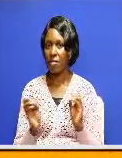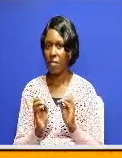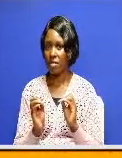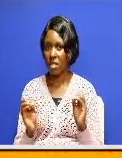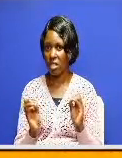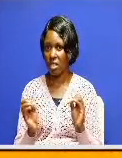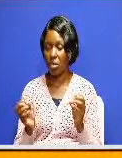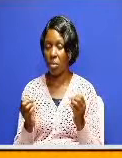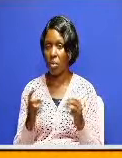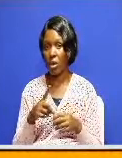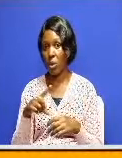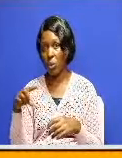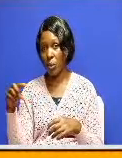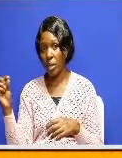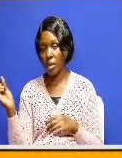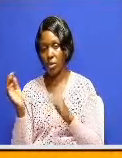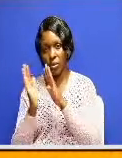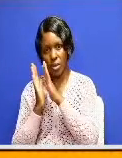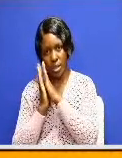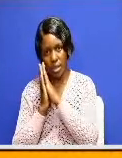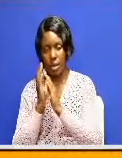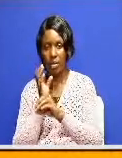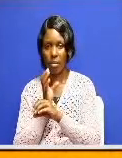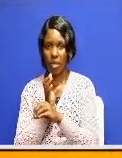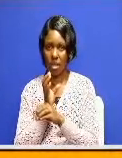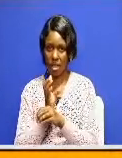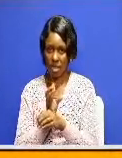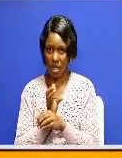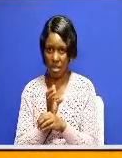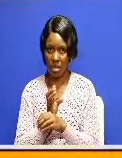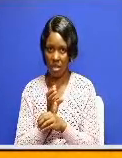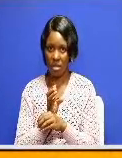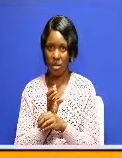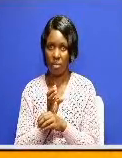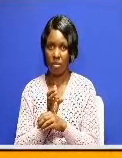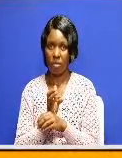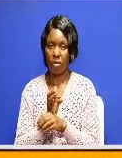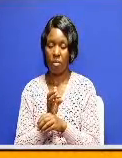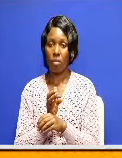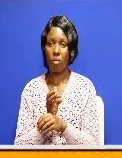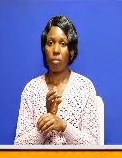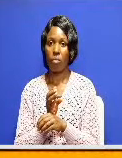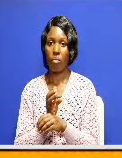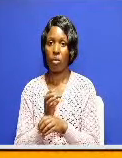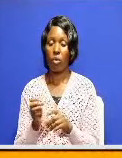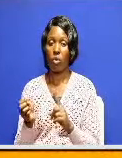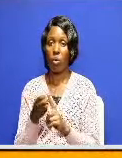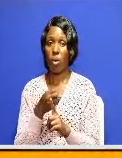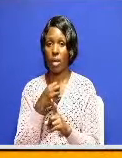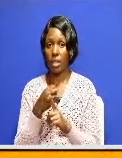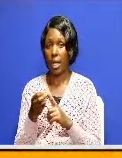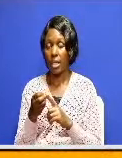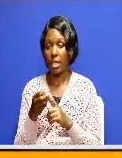wengi walala kwa kanisa. Can you imagine unapatikana tu hivi toka? Unaenda wapi? We